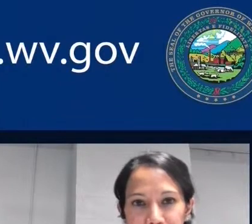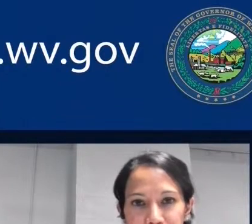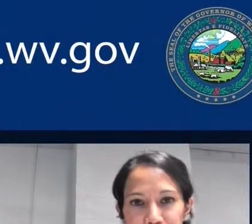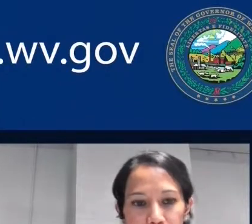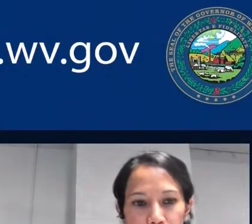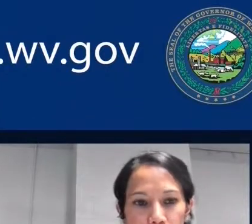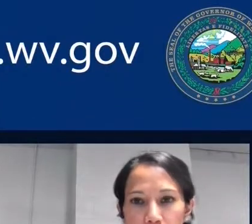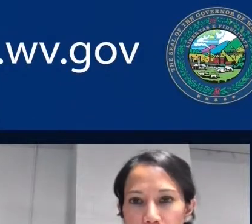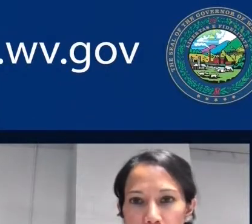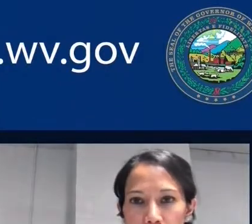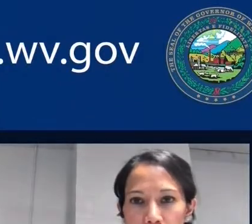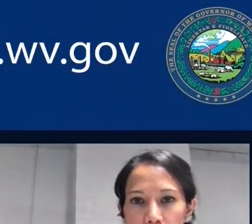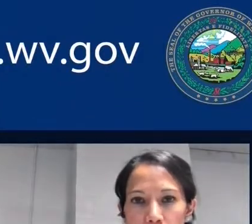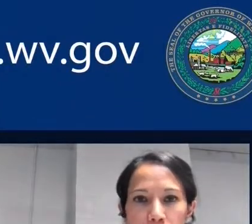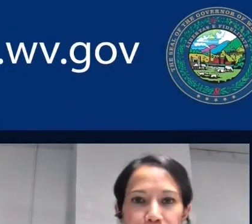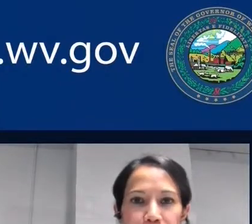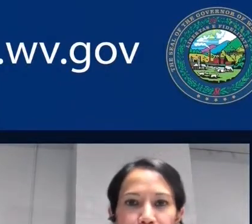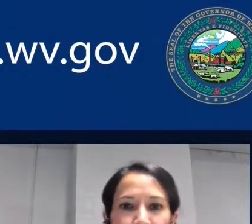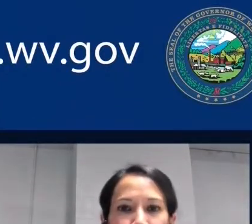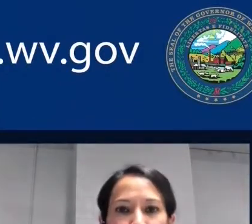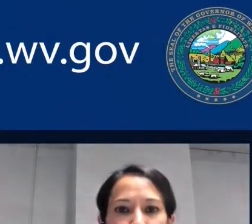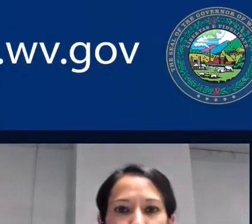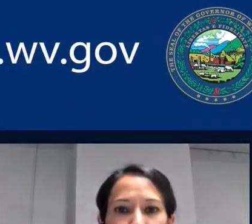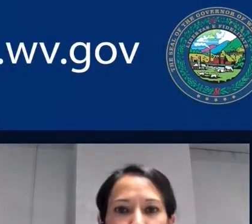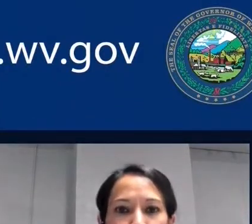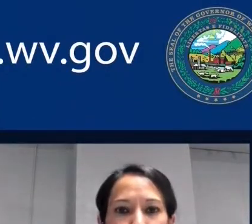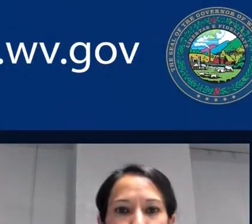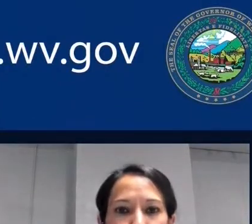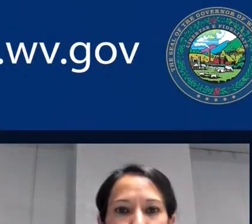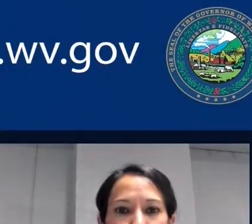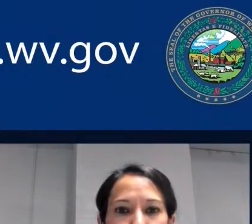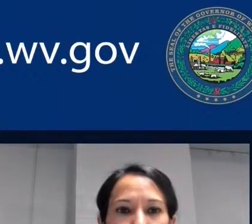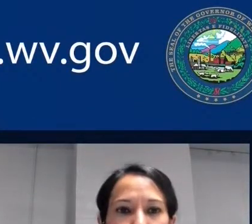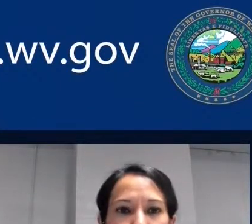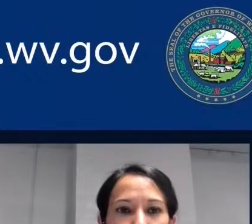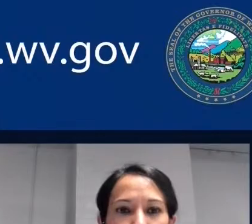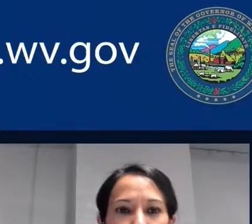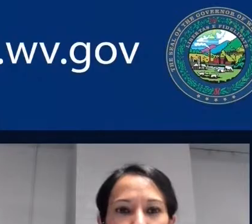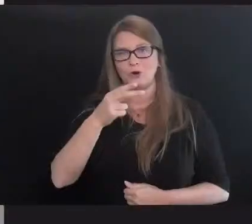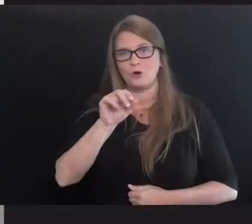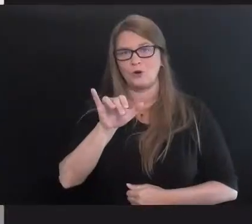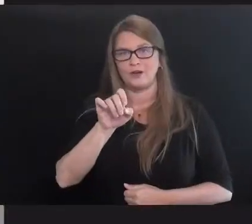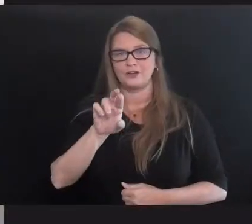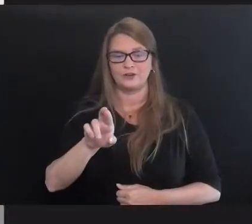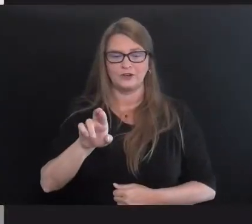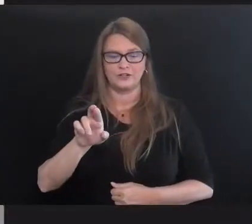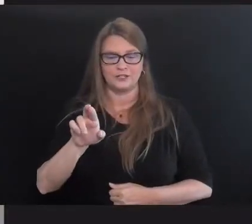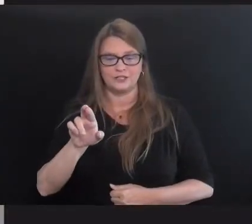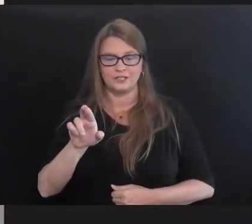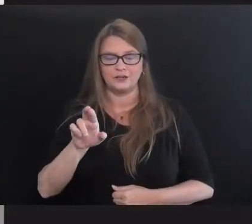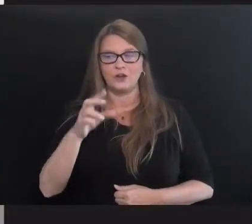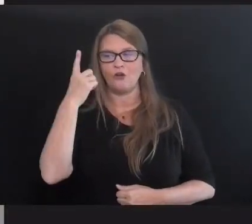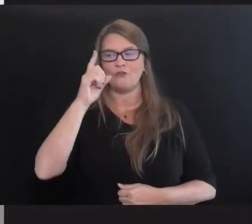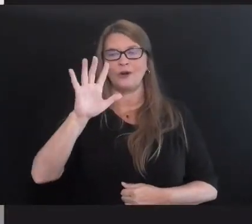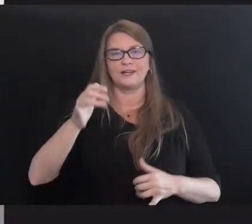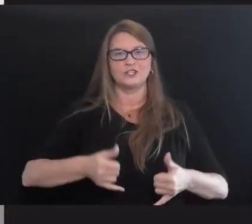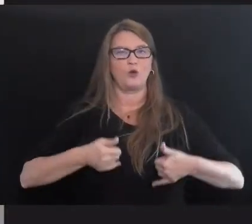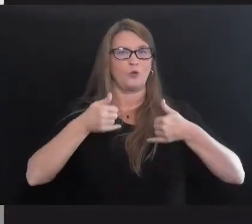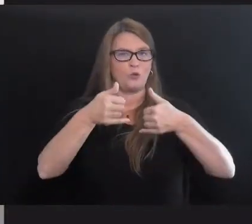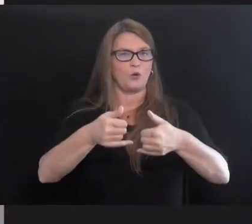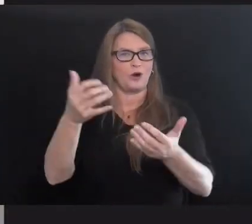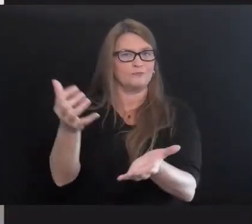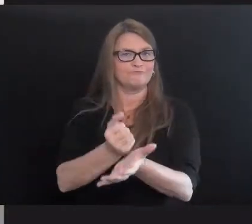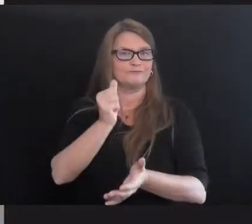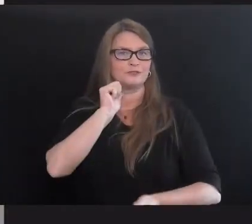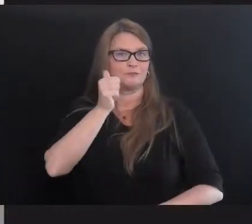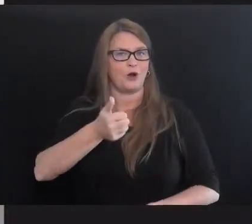Hi, thanks for taking my question. And first of all, congratulations to General Hoyer for the Spirit of the Valley Award they'll be getting tomorrow